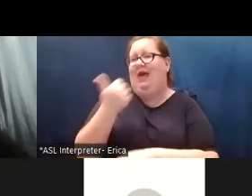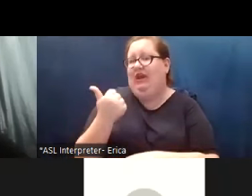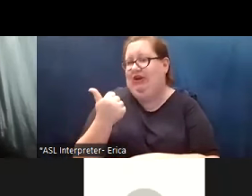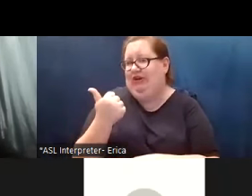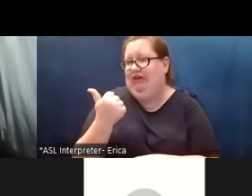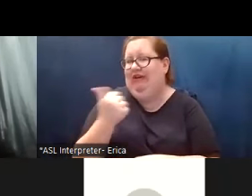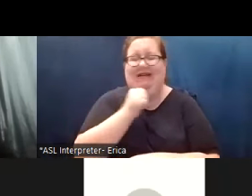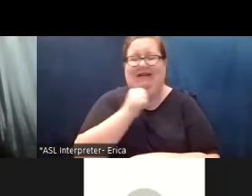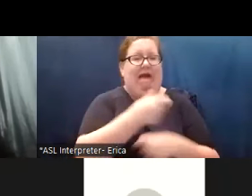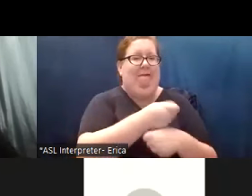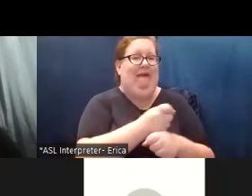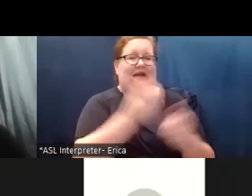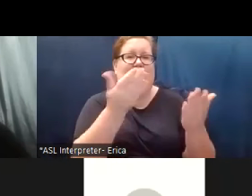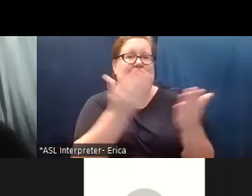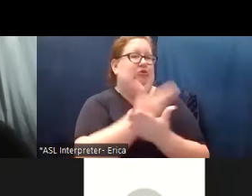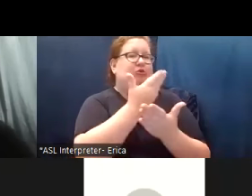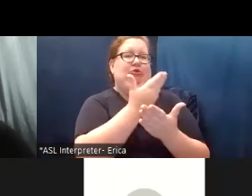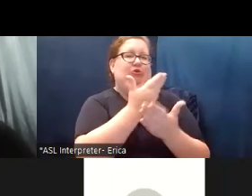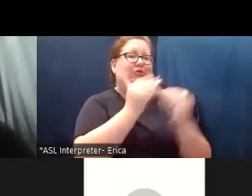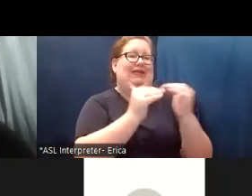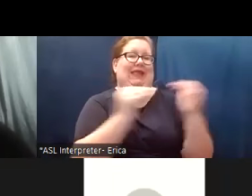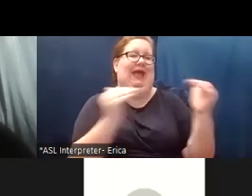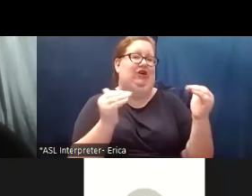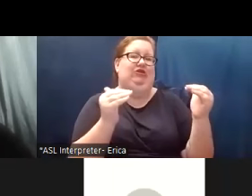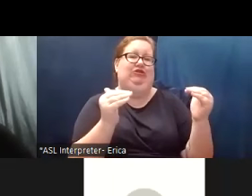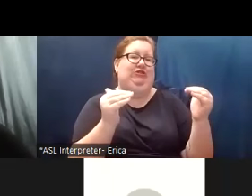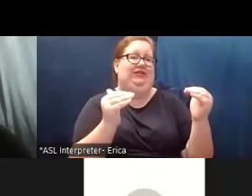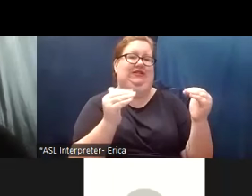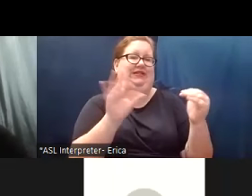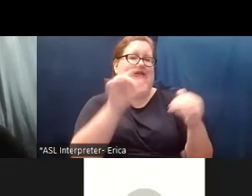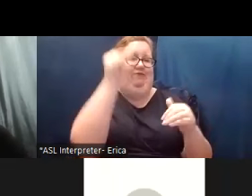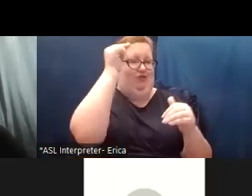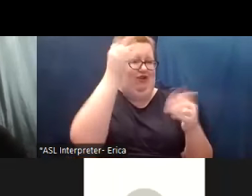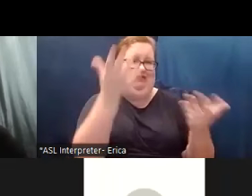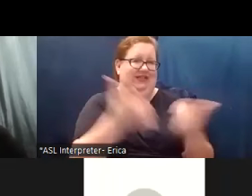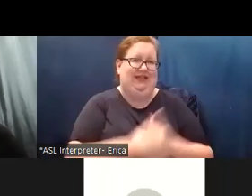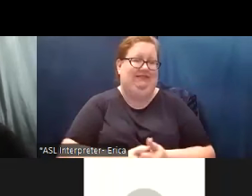creating additional layers of bureaucracy.